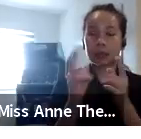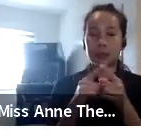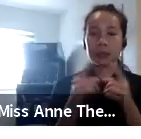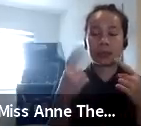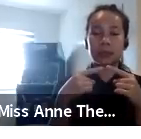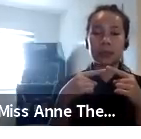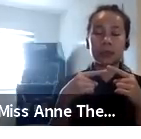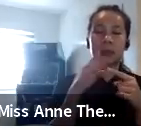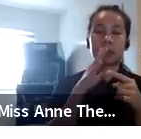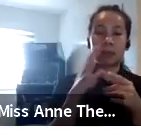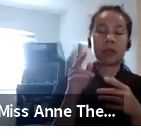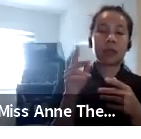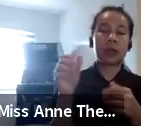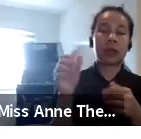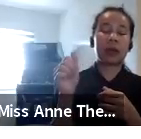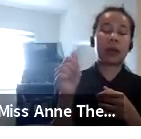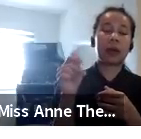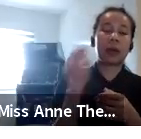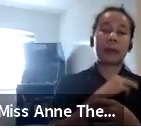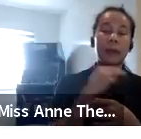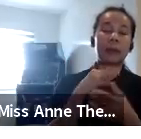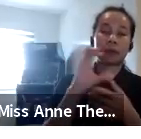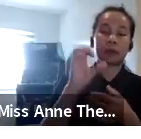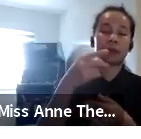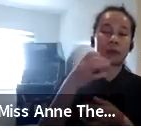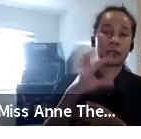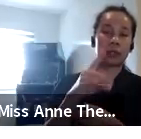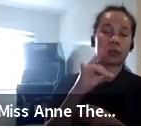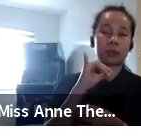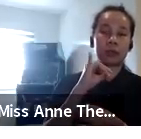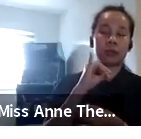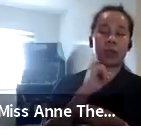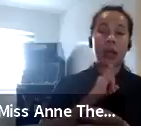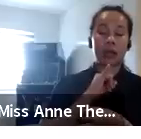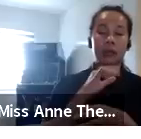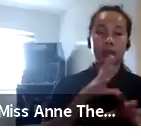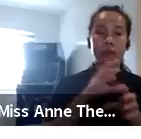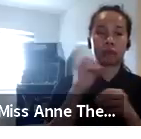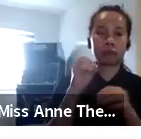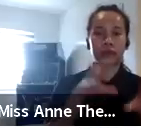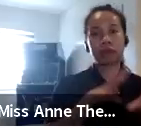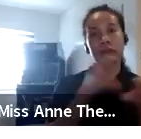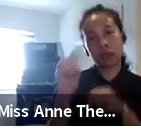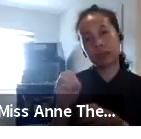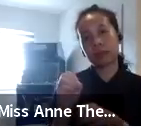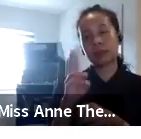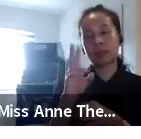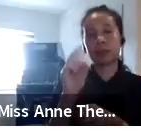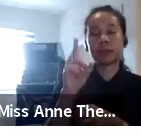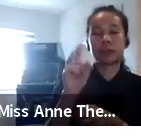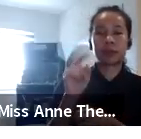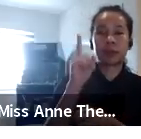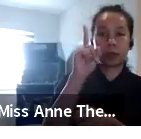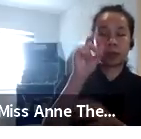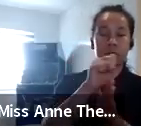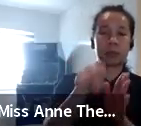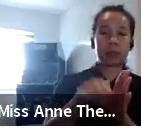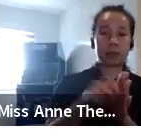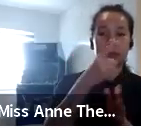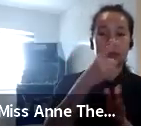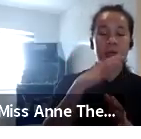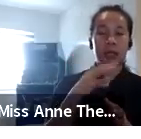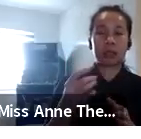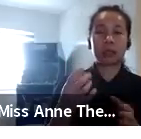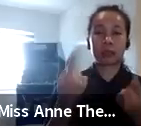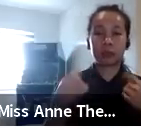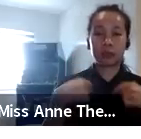appointment given to us. I took a leave from the university for a semester because I would like to try and find